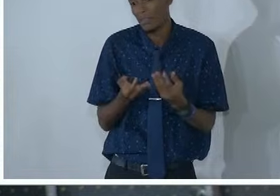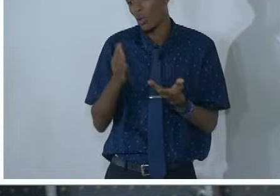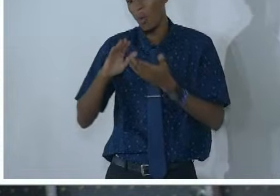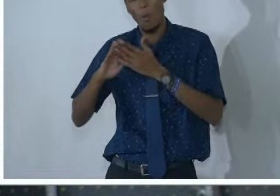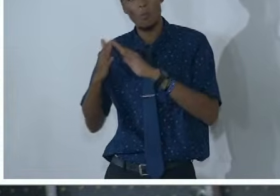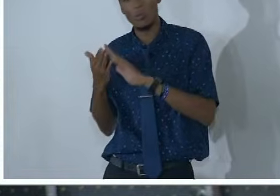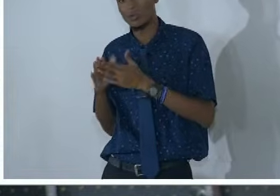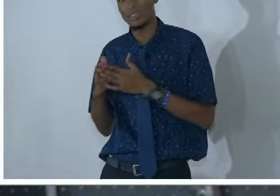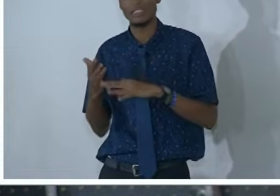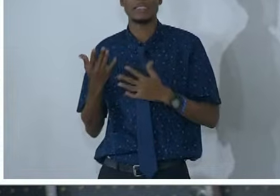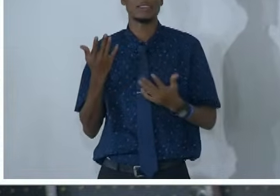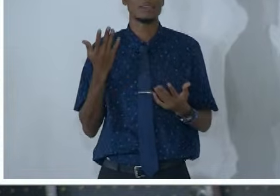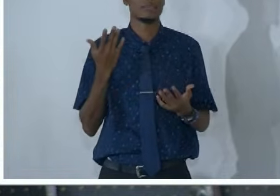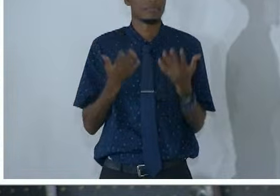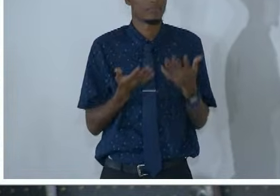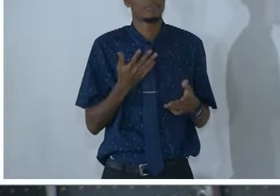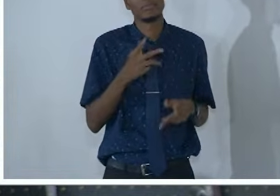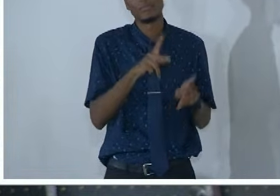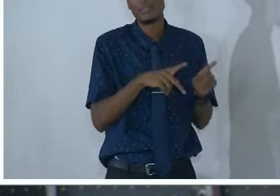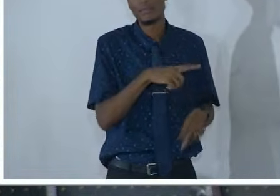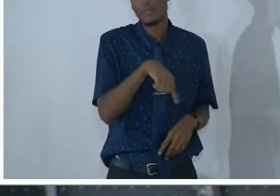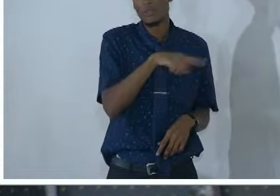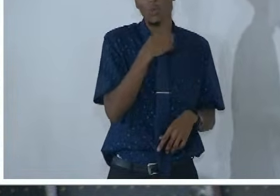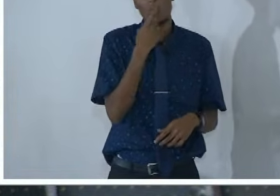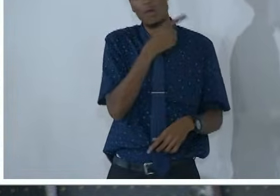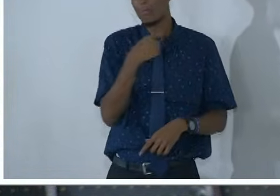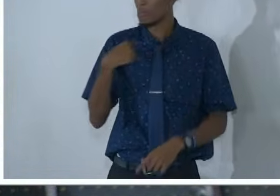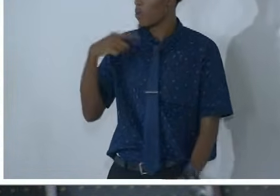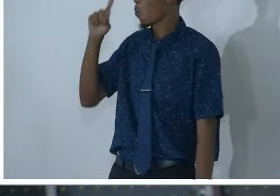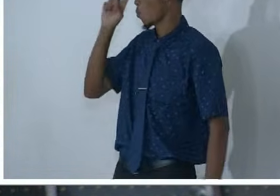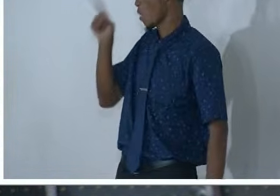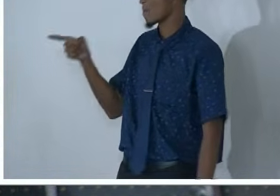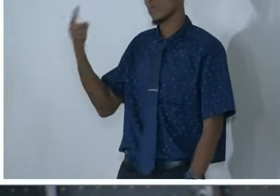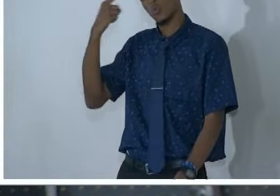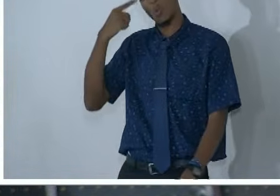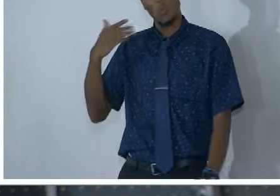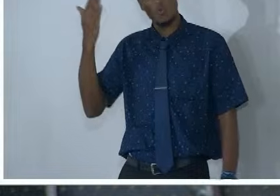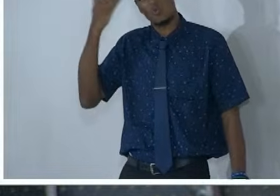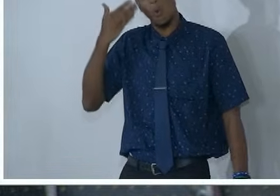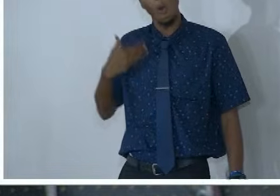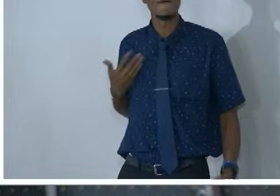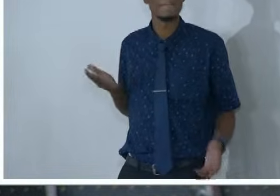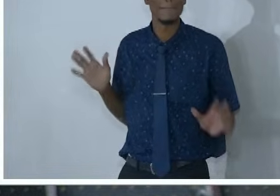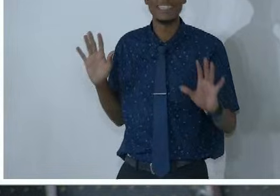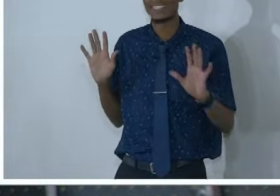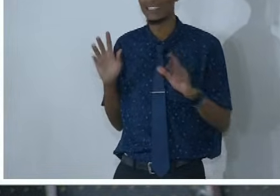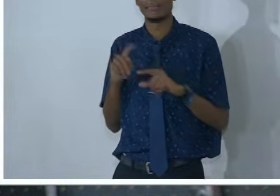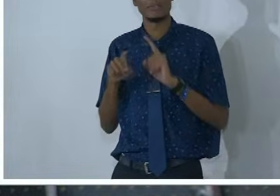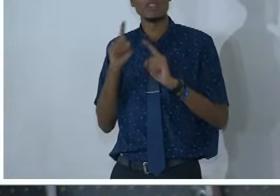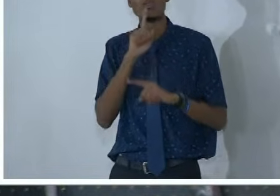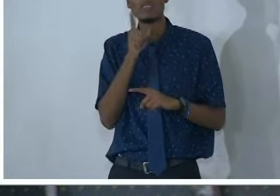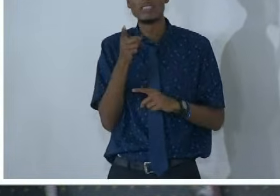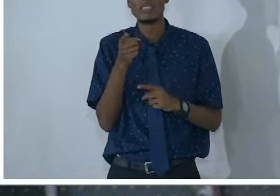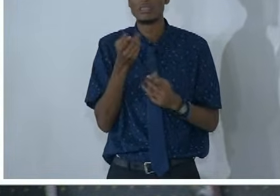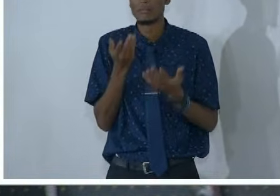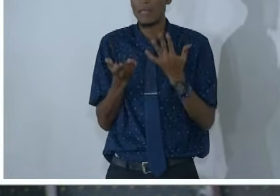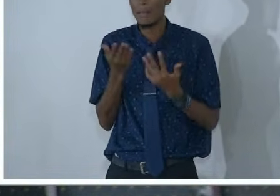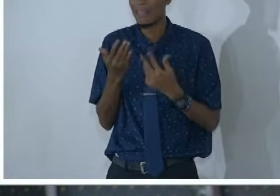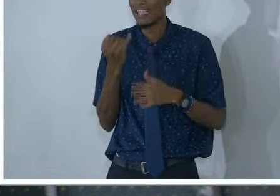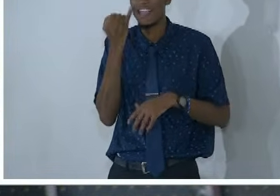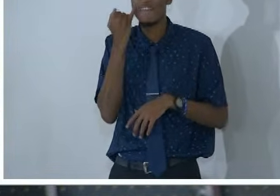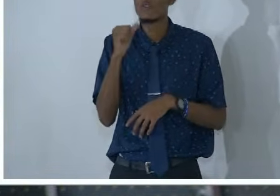often than not between persons who know each other, and then without the appropriate